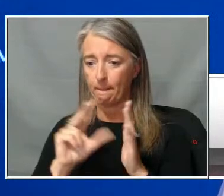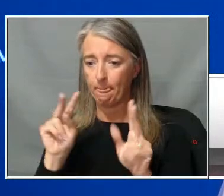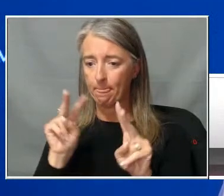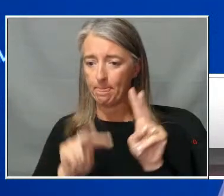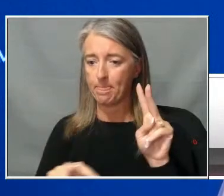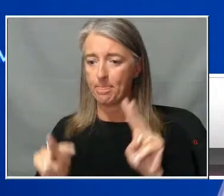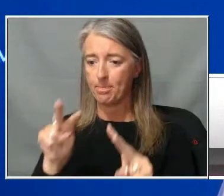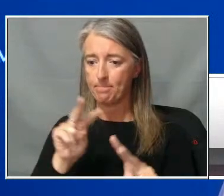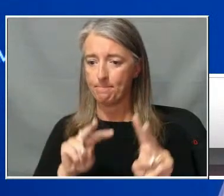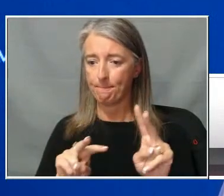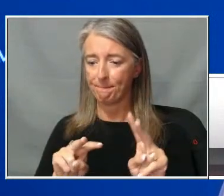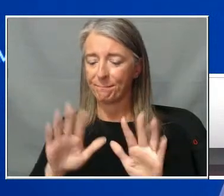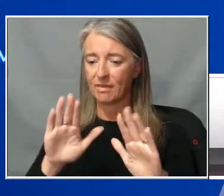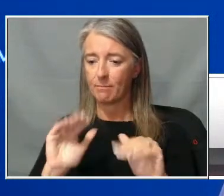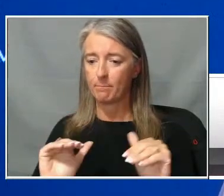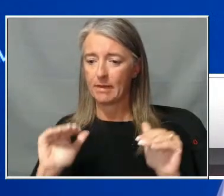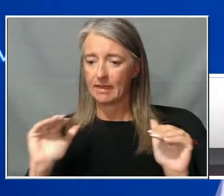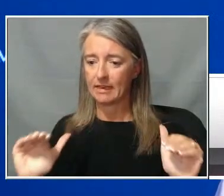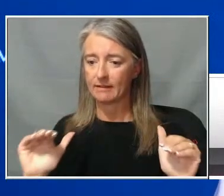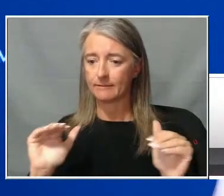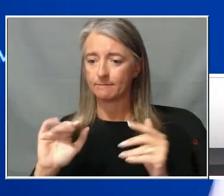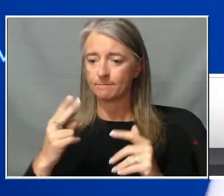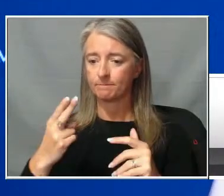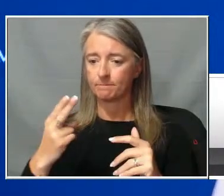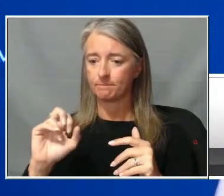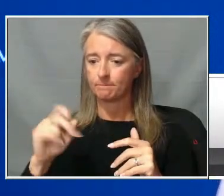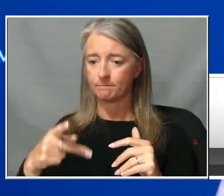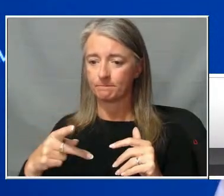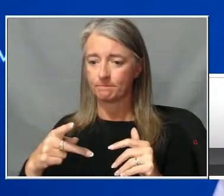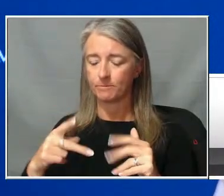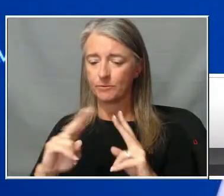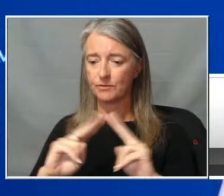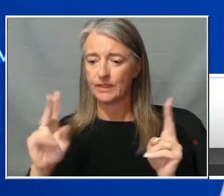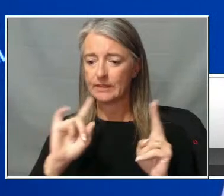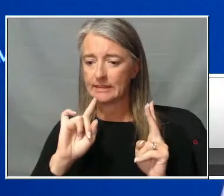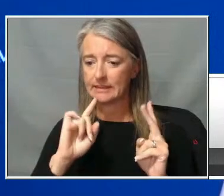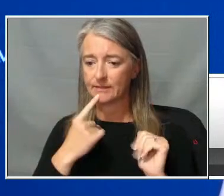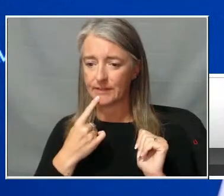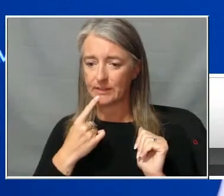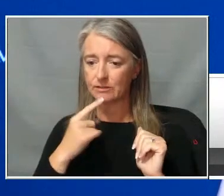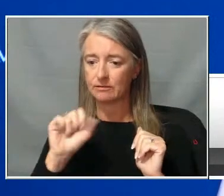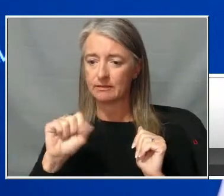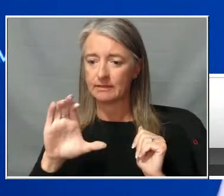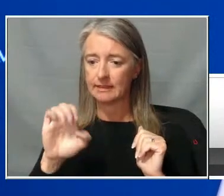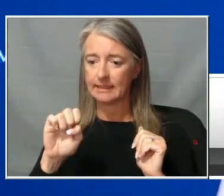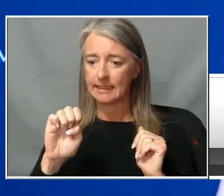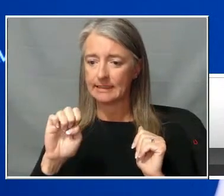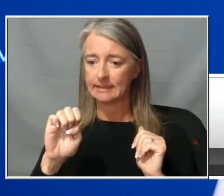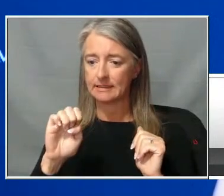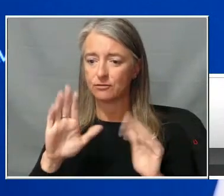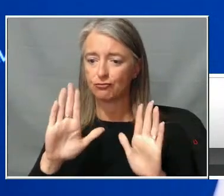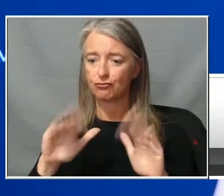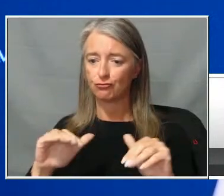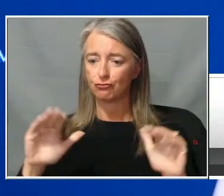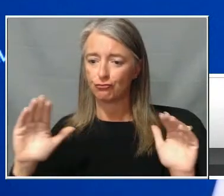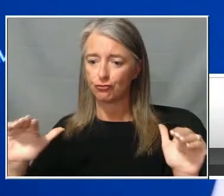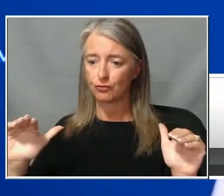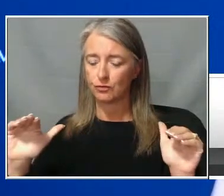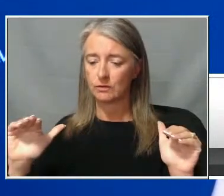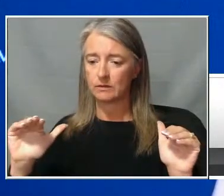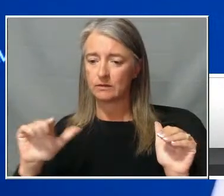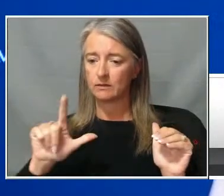fulminant pediatric cases of hepatitis, which means very severe cases of children's